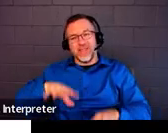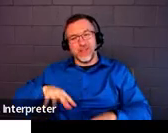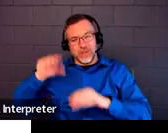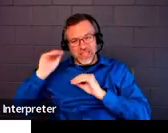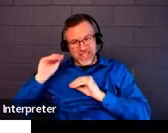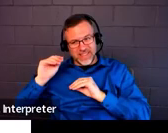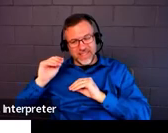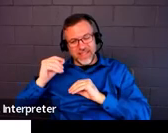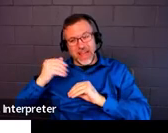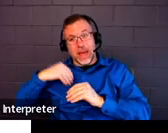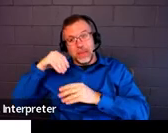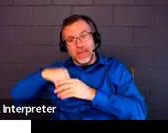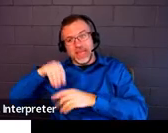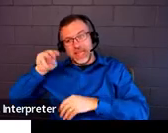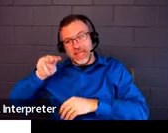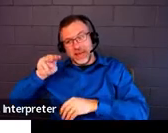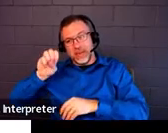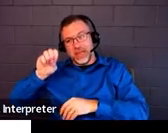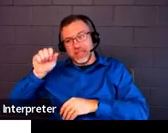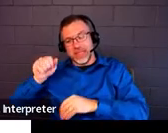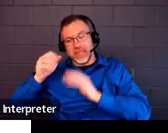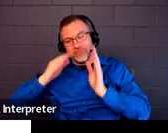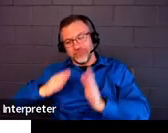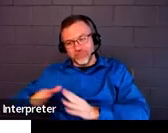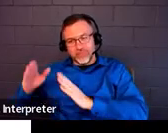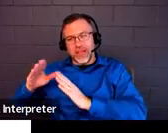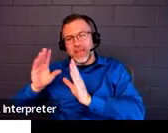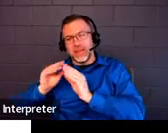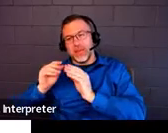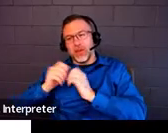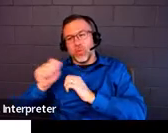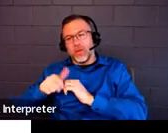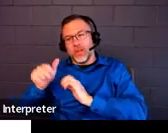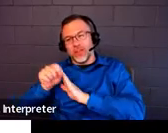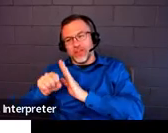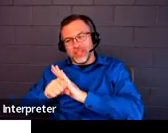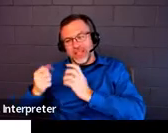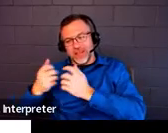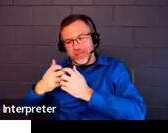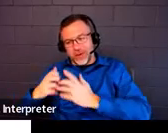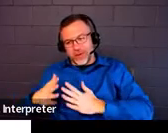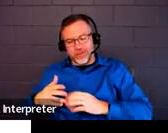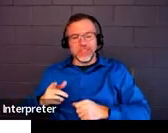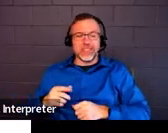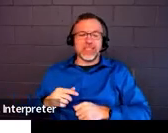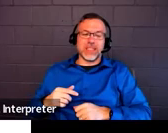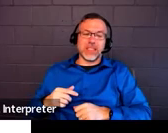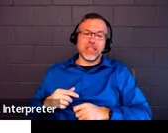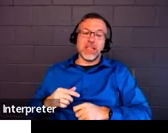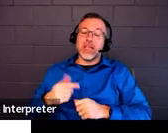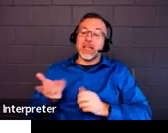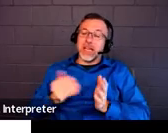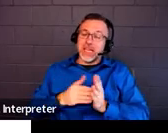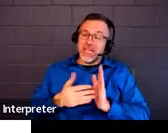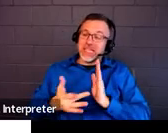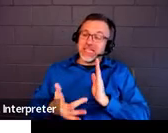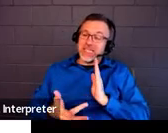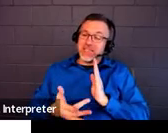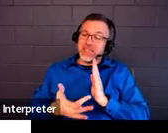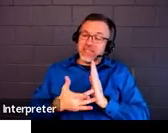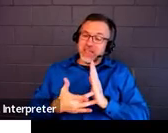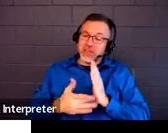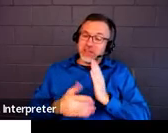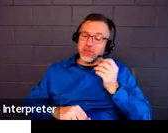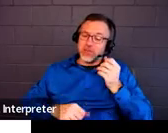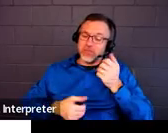actually in an MSAA planning meeting right now with our other state partners. I just want to reiterate that technical assistance is available to all